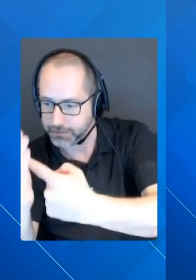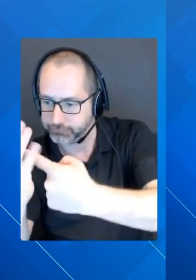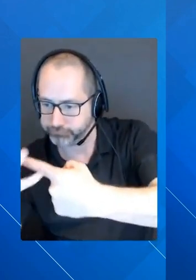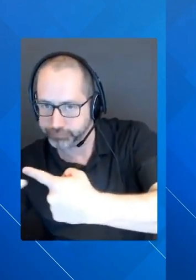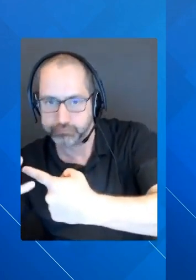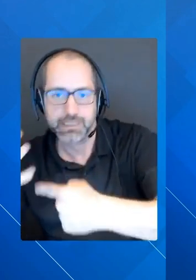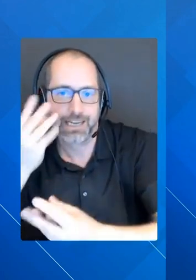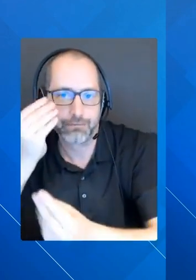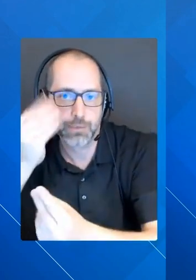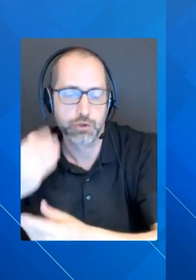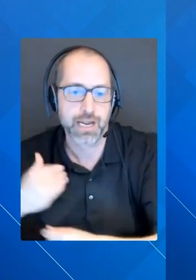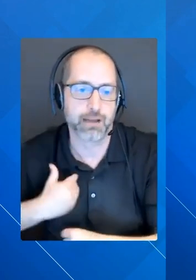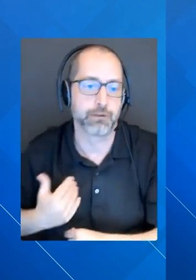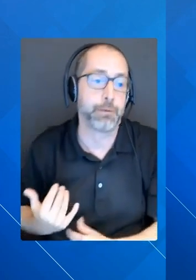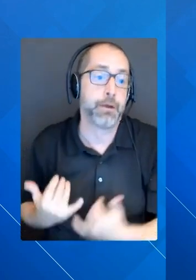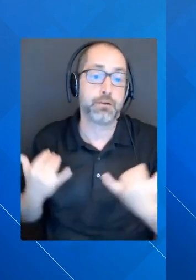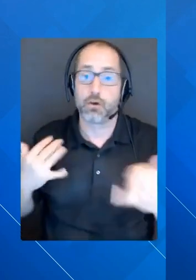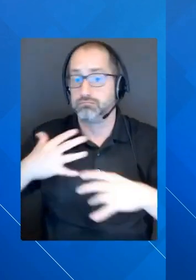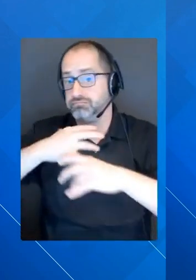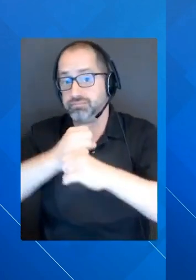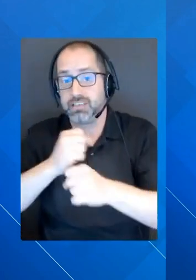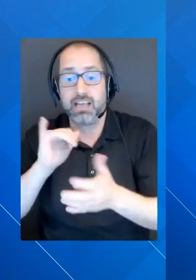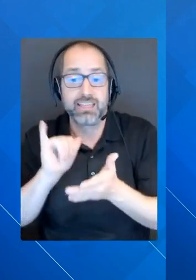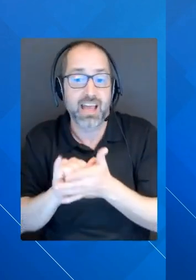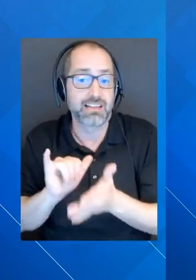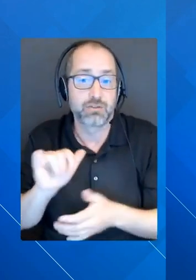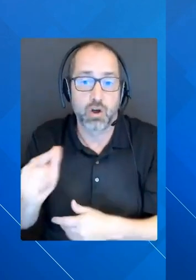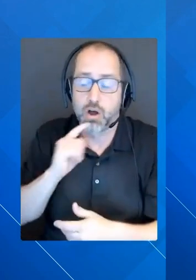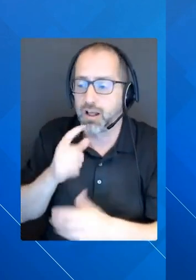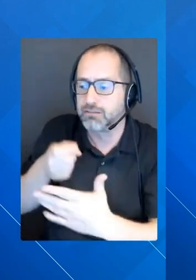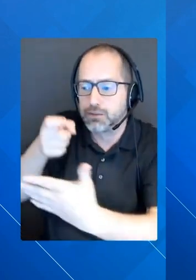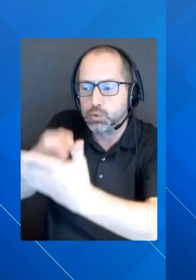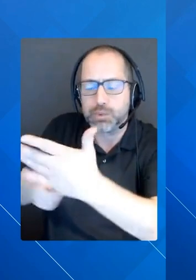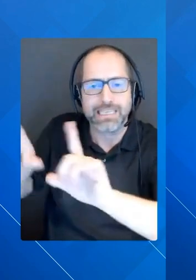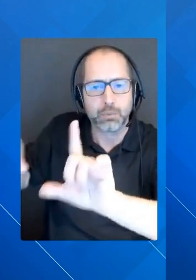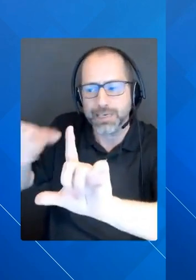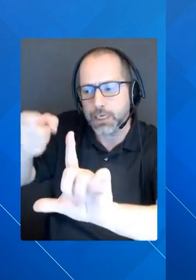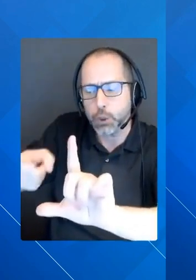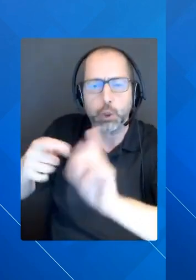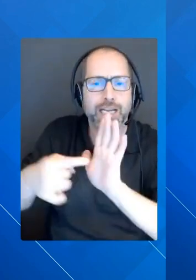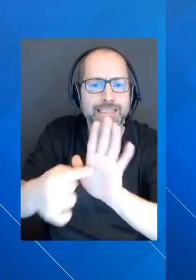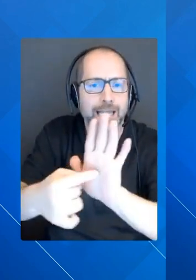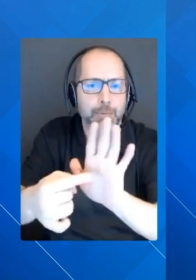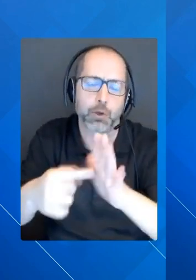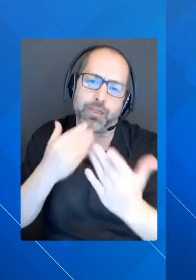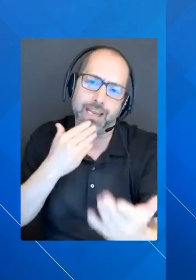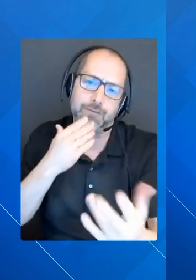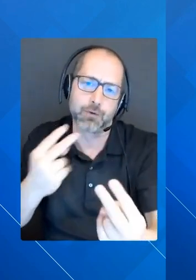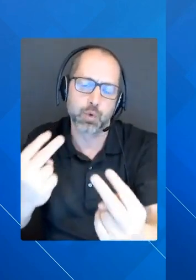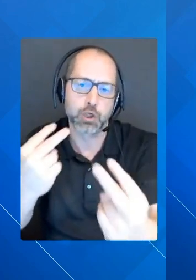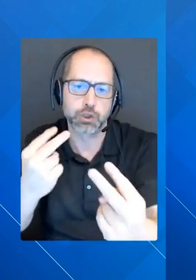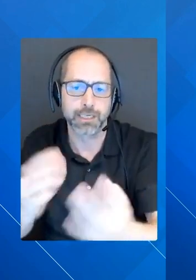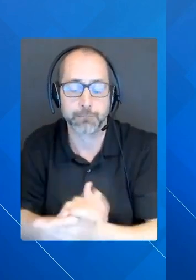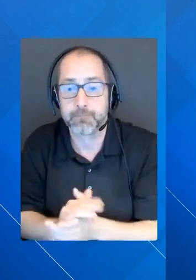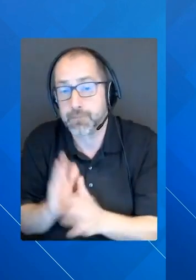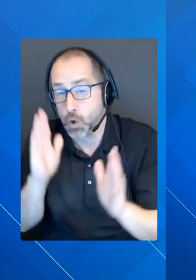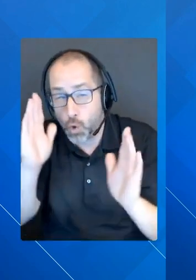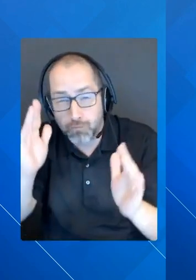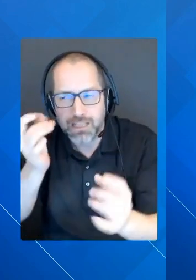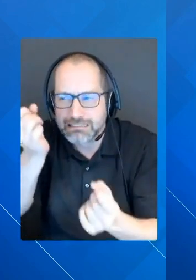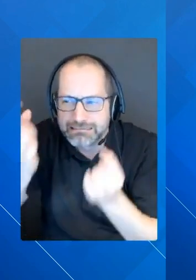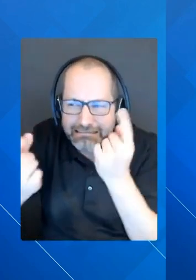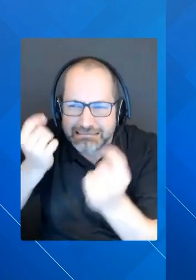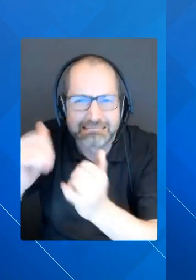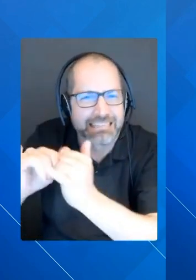So thank you for watching our quick demo of the screen reader experience. Hopefully we've given you some insight into a few of the ways